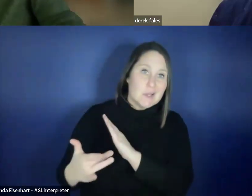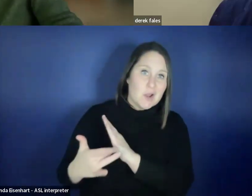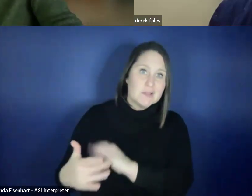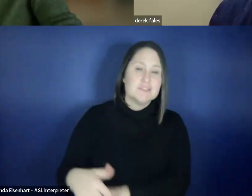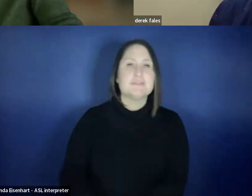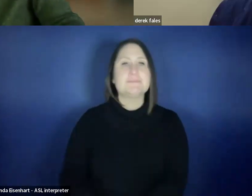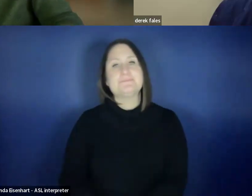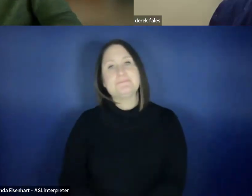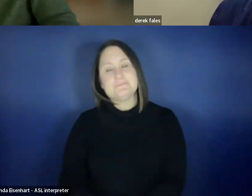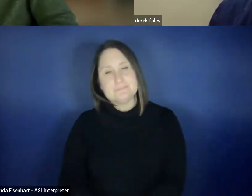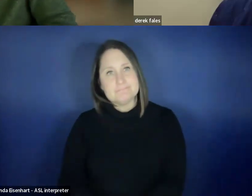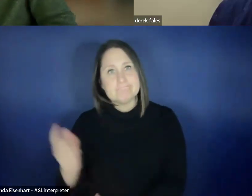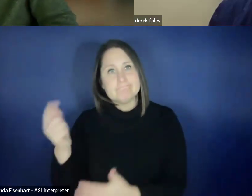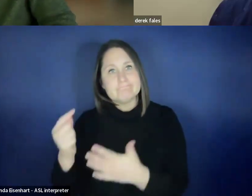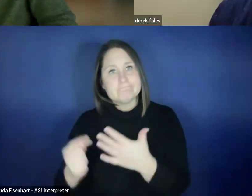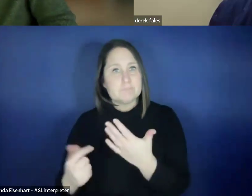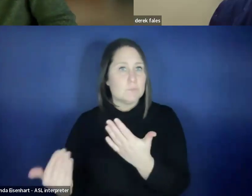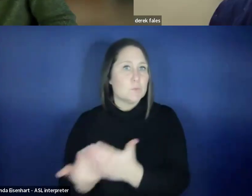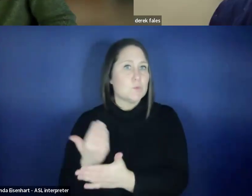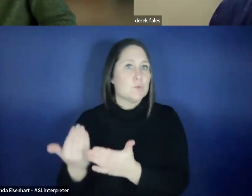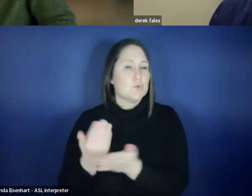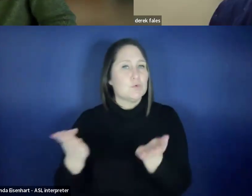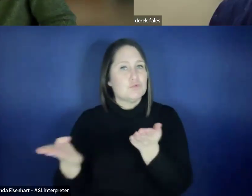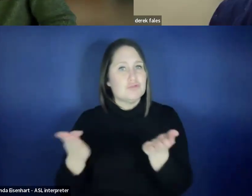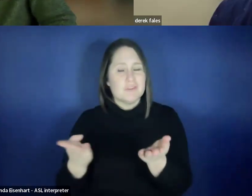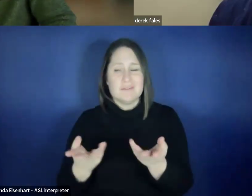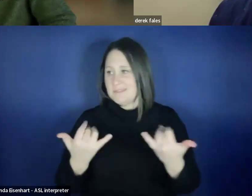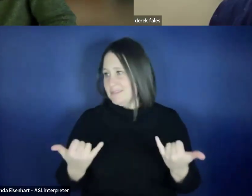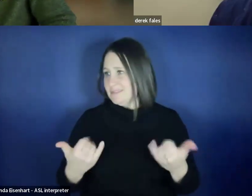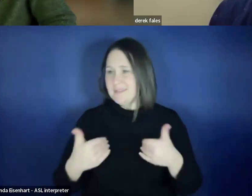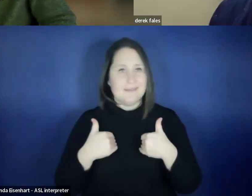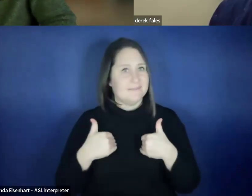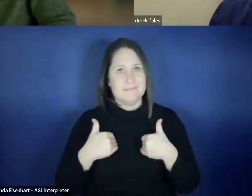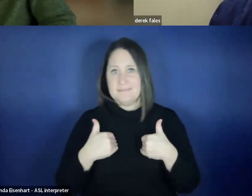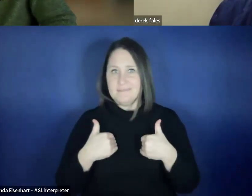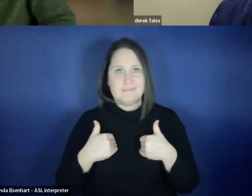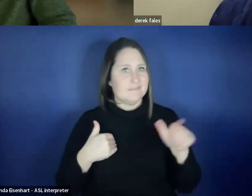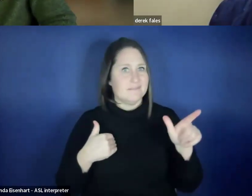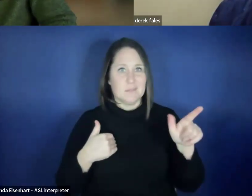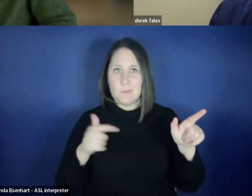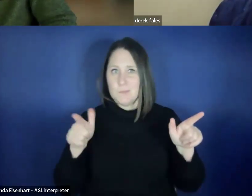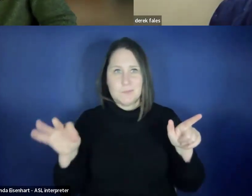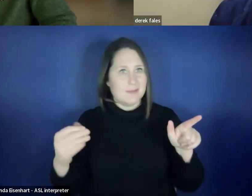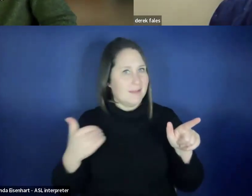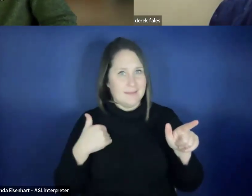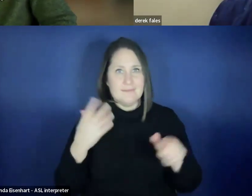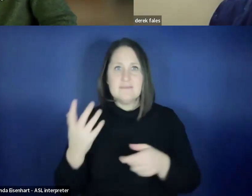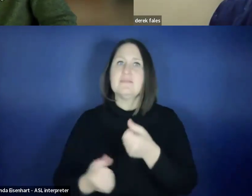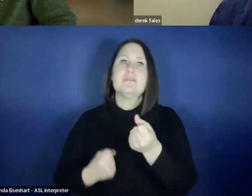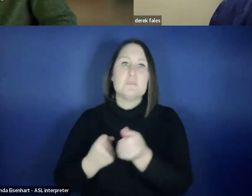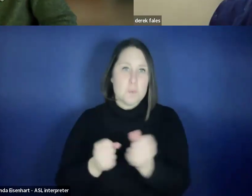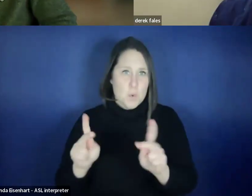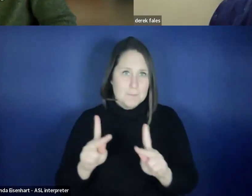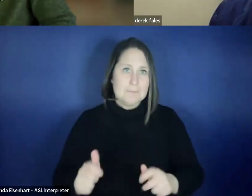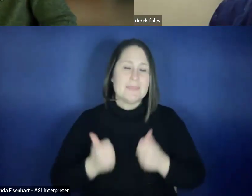technology, all of those brand new services that don't exist, and 21 and 29 that really support people to